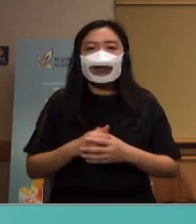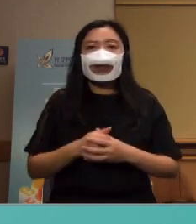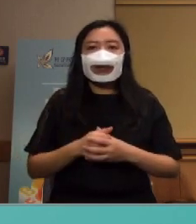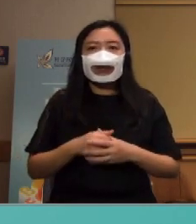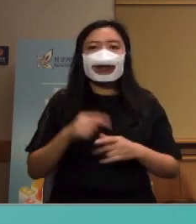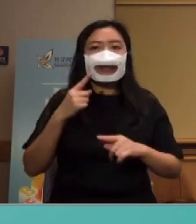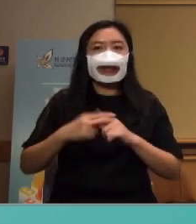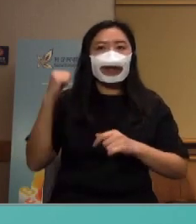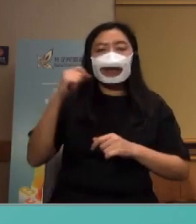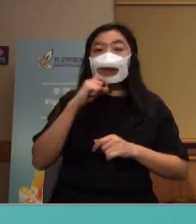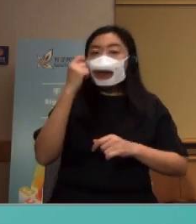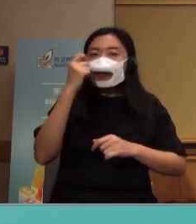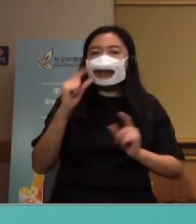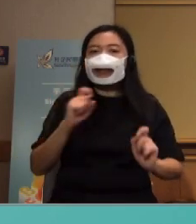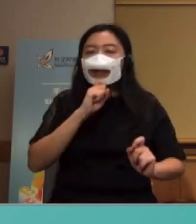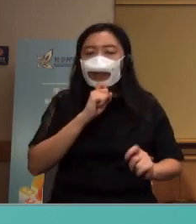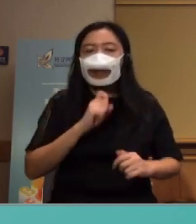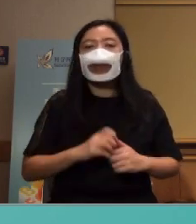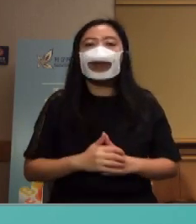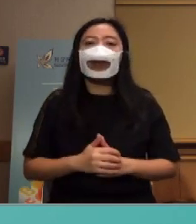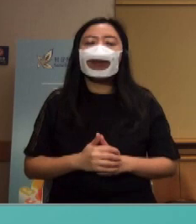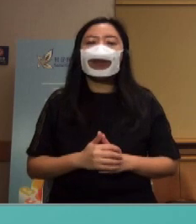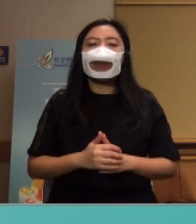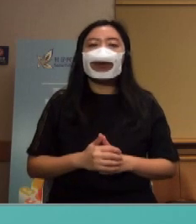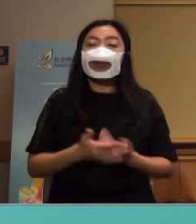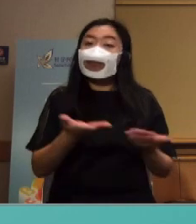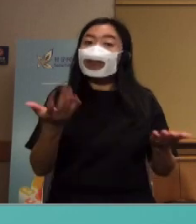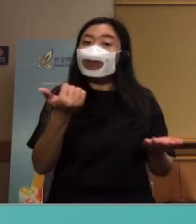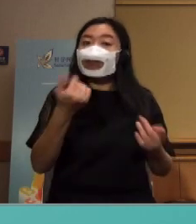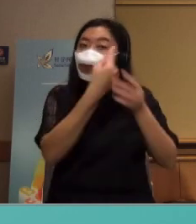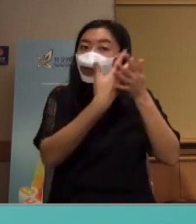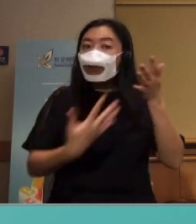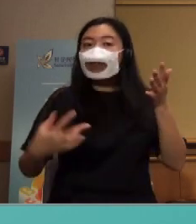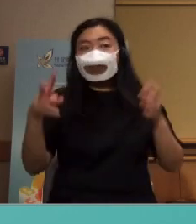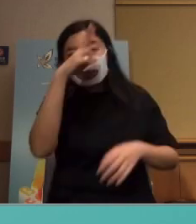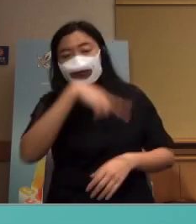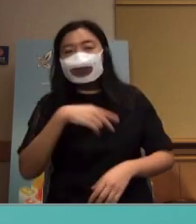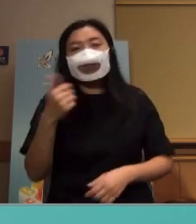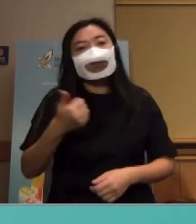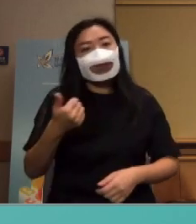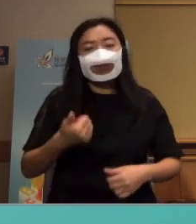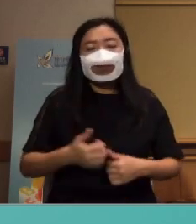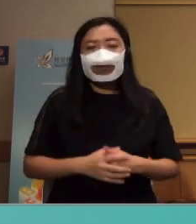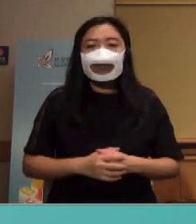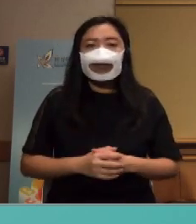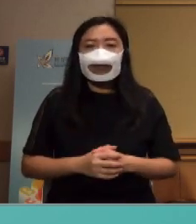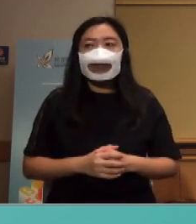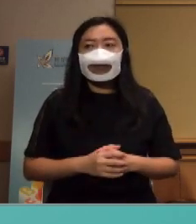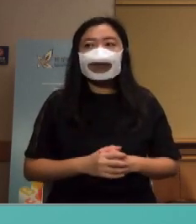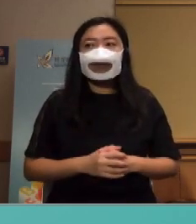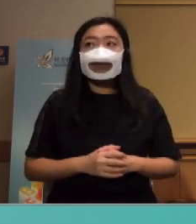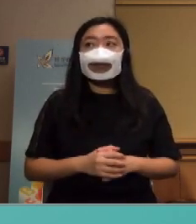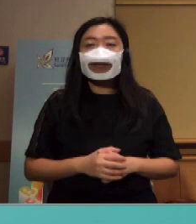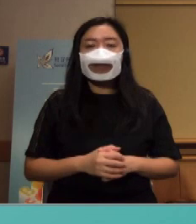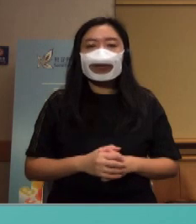And you can know more in our website. So we will have a lot of activities later on. Here,